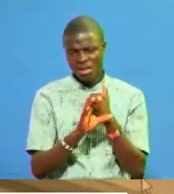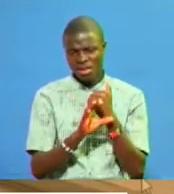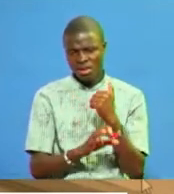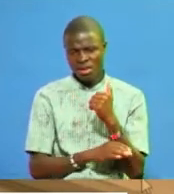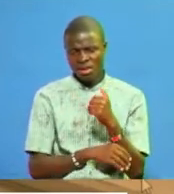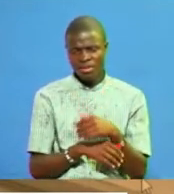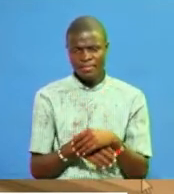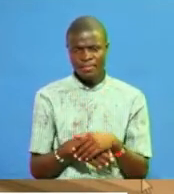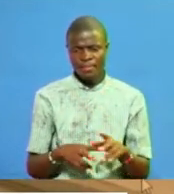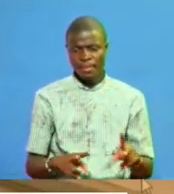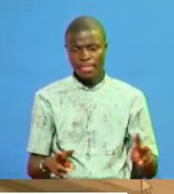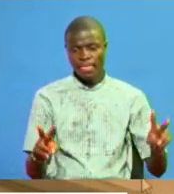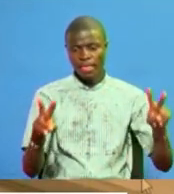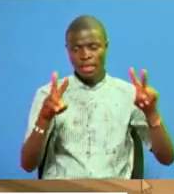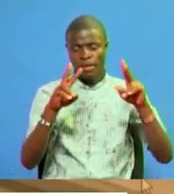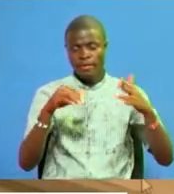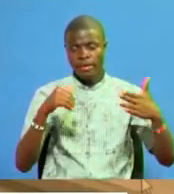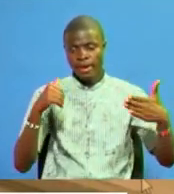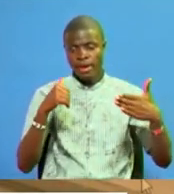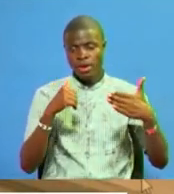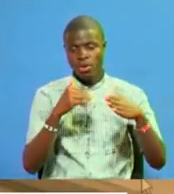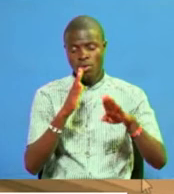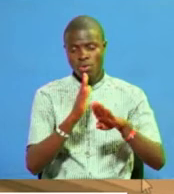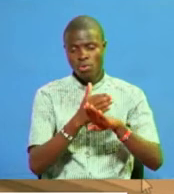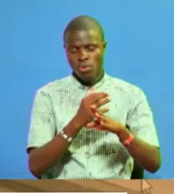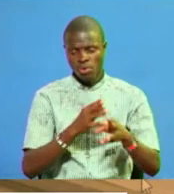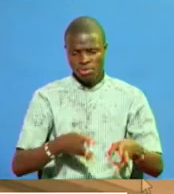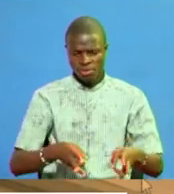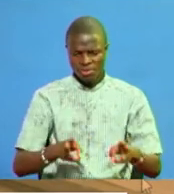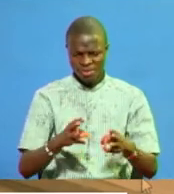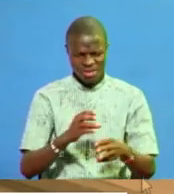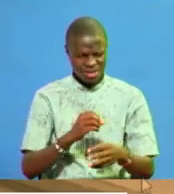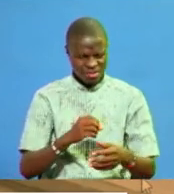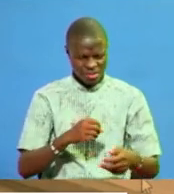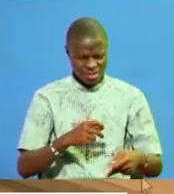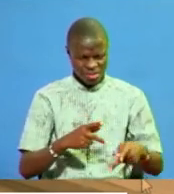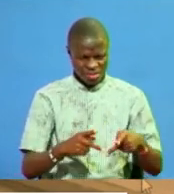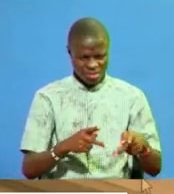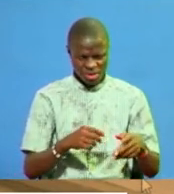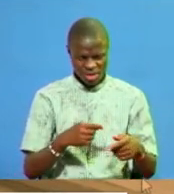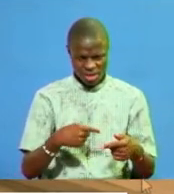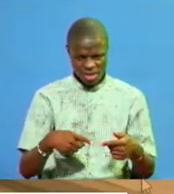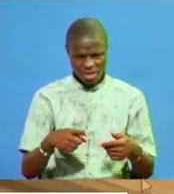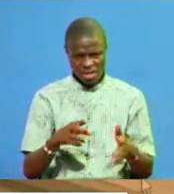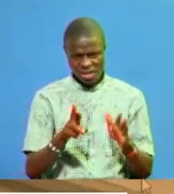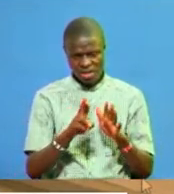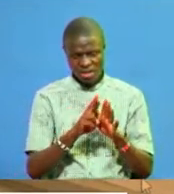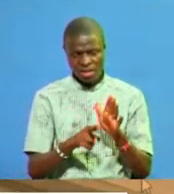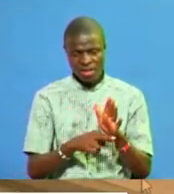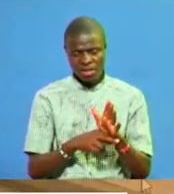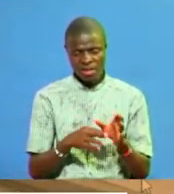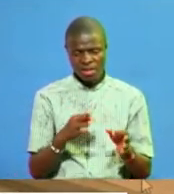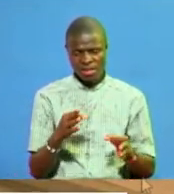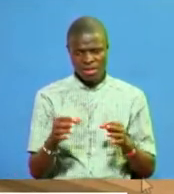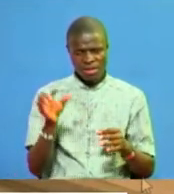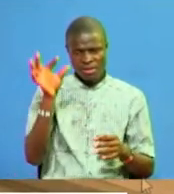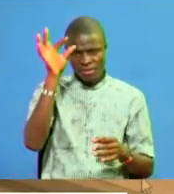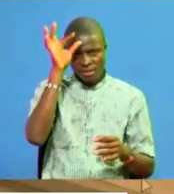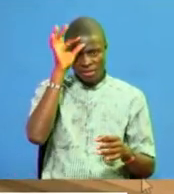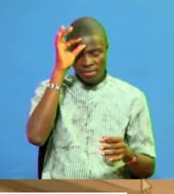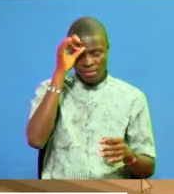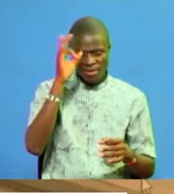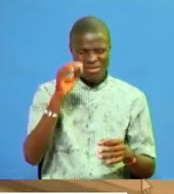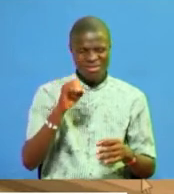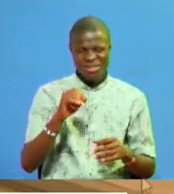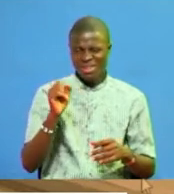way for people to express themselves and also to protect their rights. So even if the government in any country to